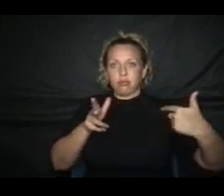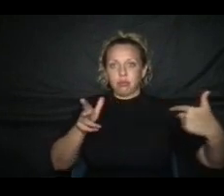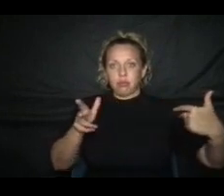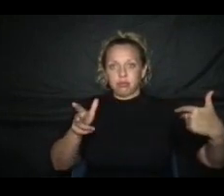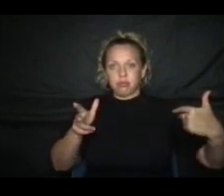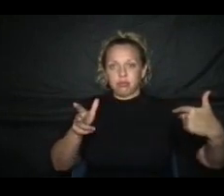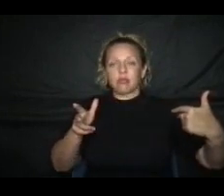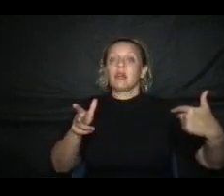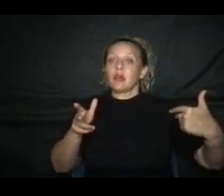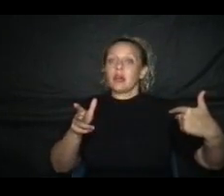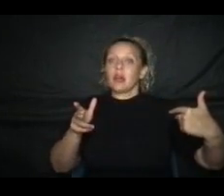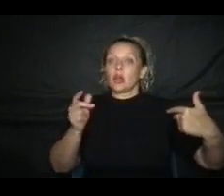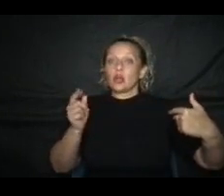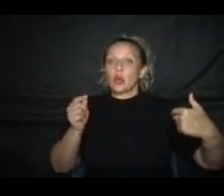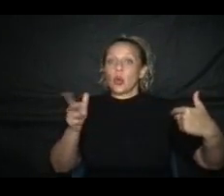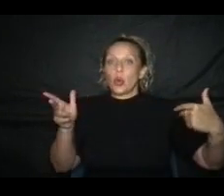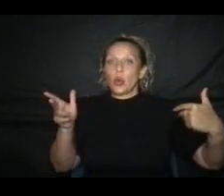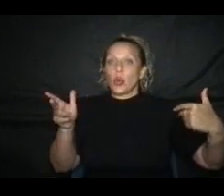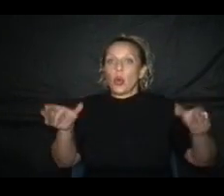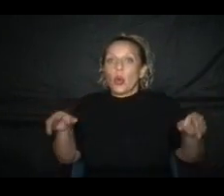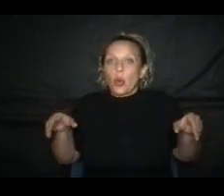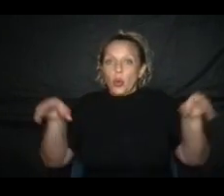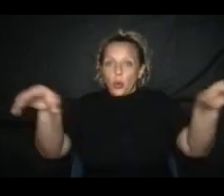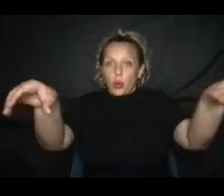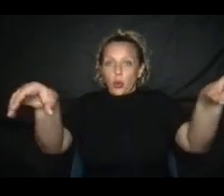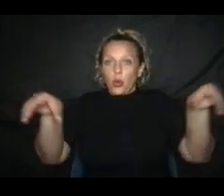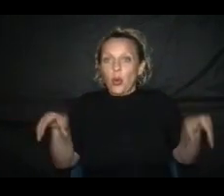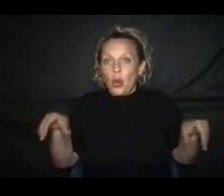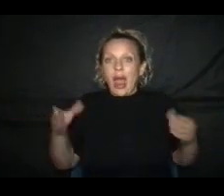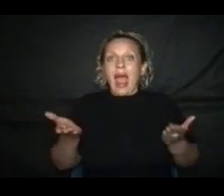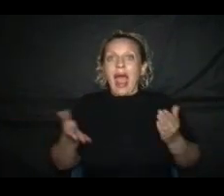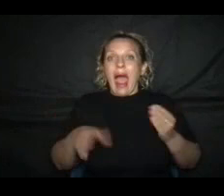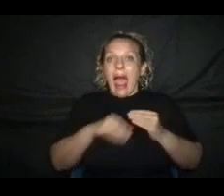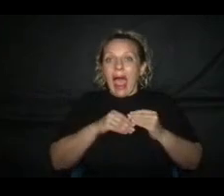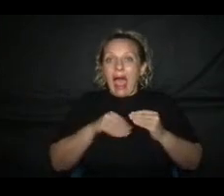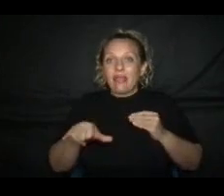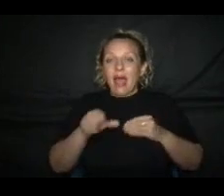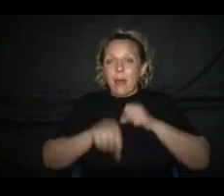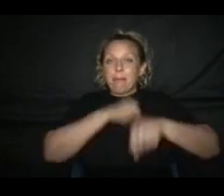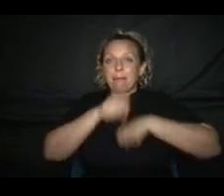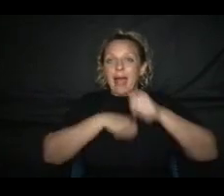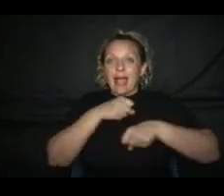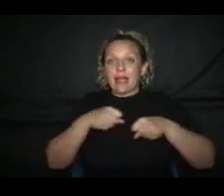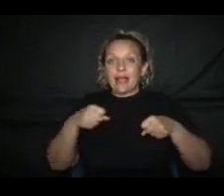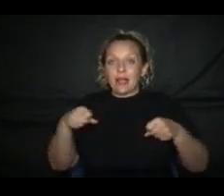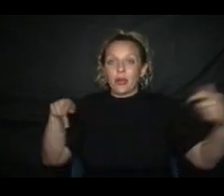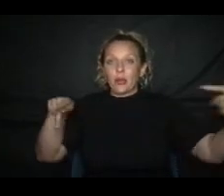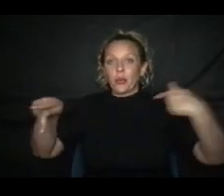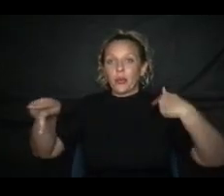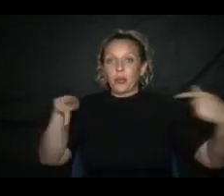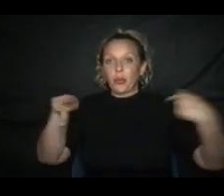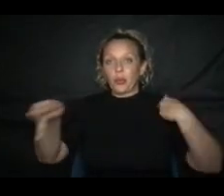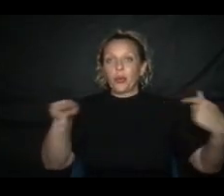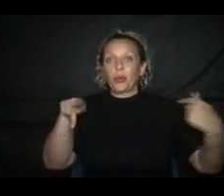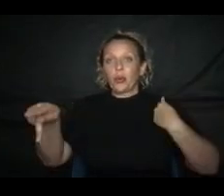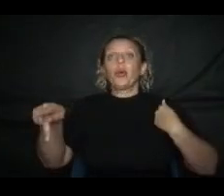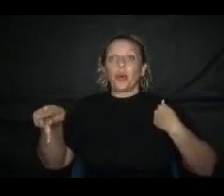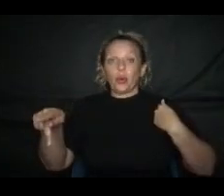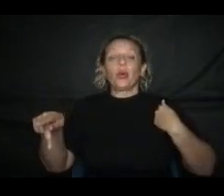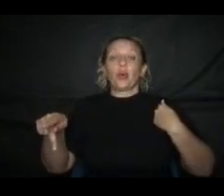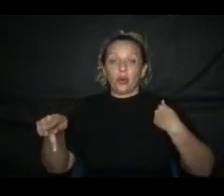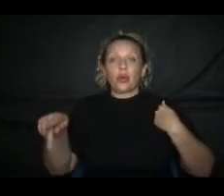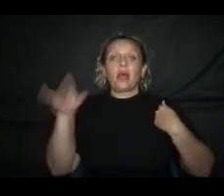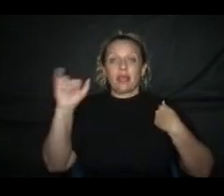lower the speed limit, these quality of service standards really serve as your target. So we want to achieve a C on